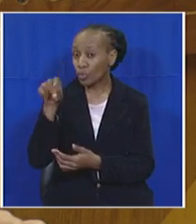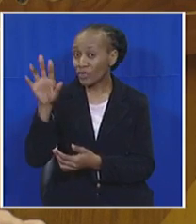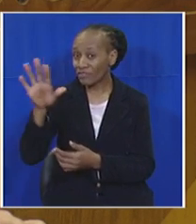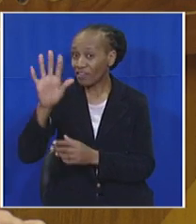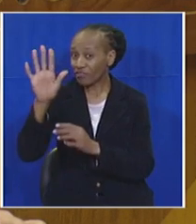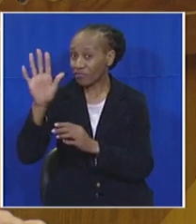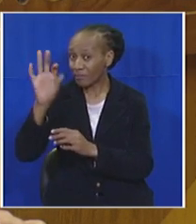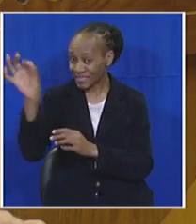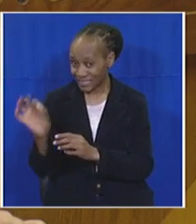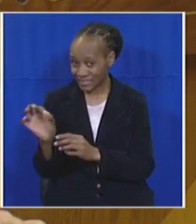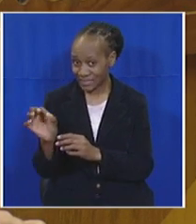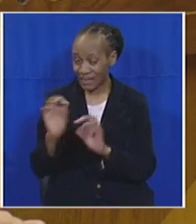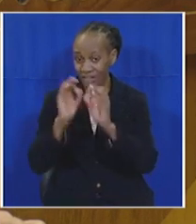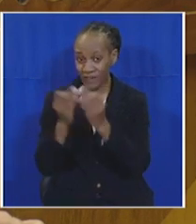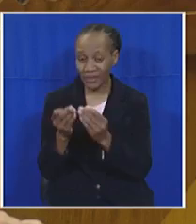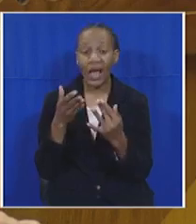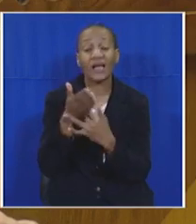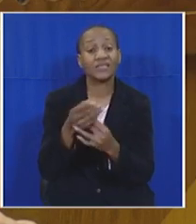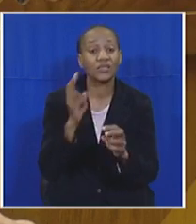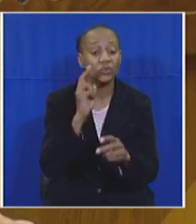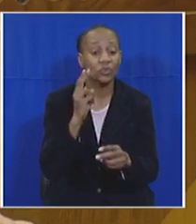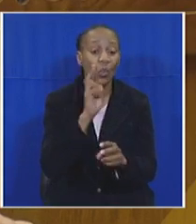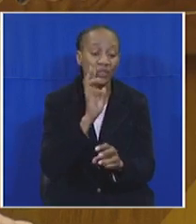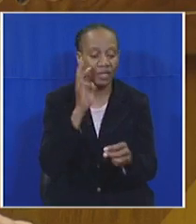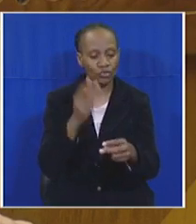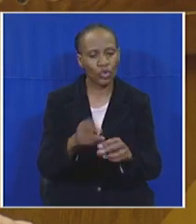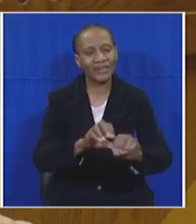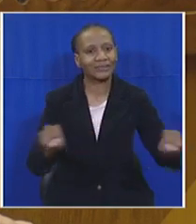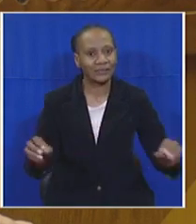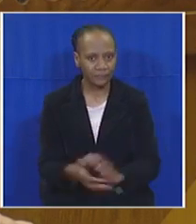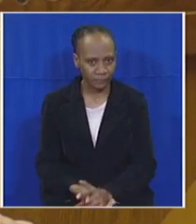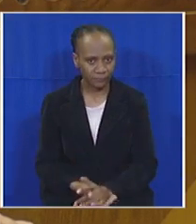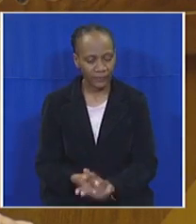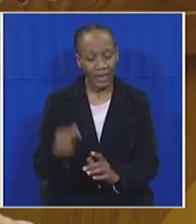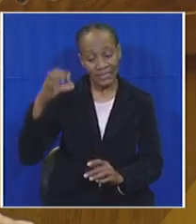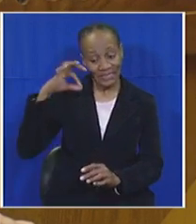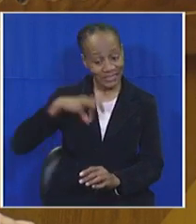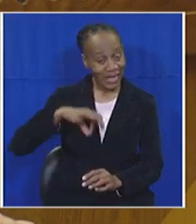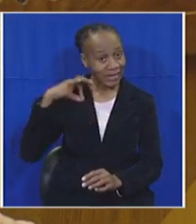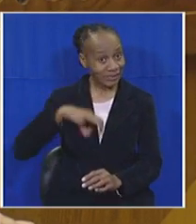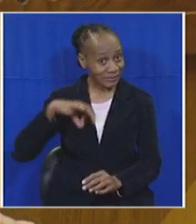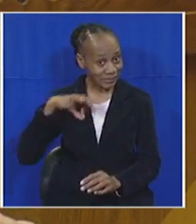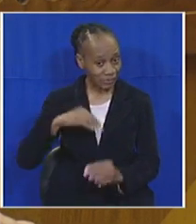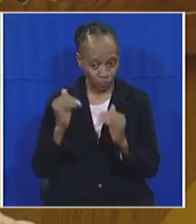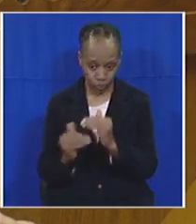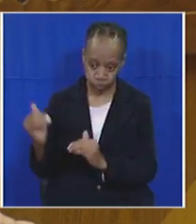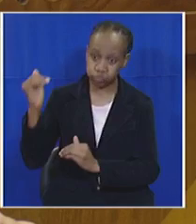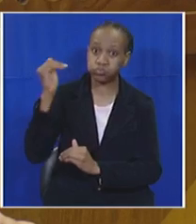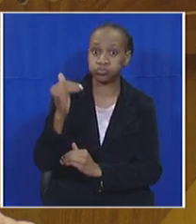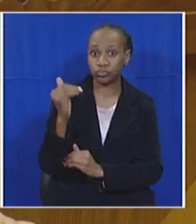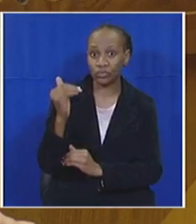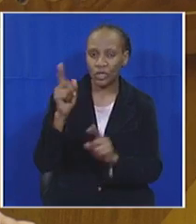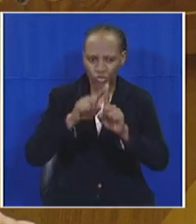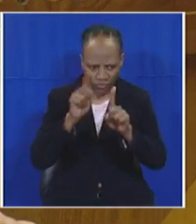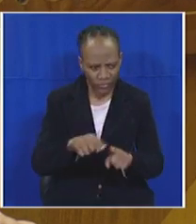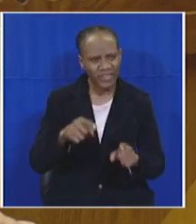to sanitation. And that's on just two indicators. Salary increases that outstrip inflation in all spheres of